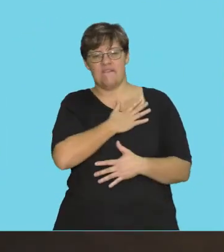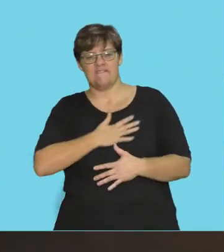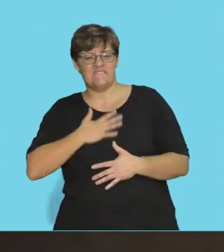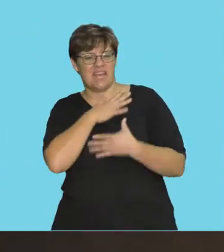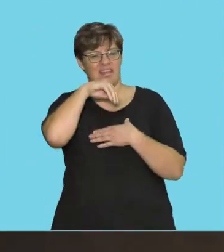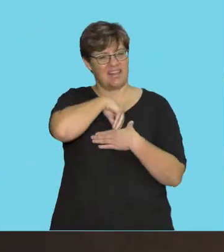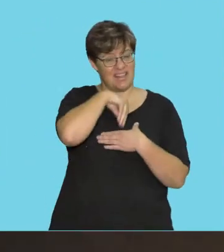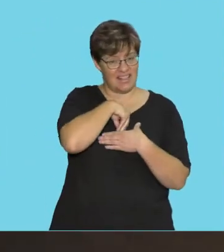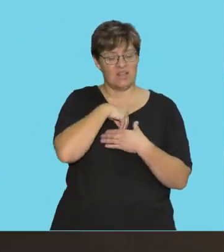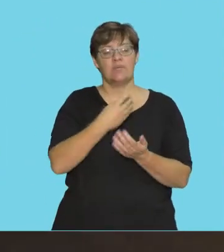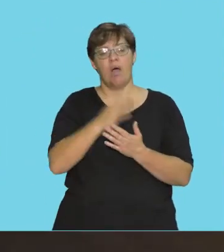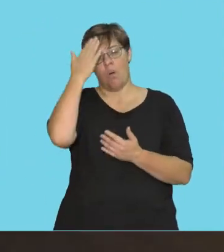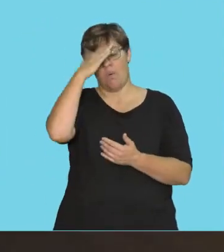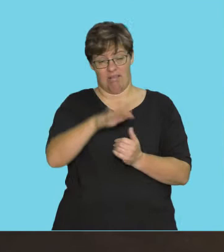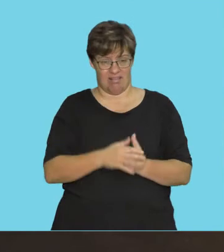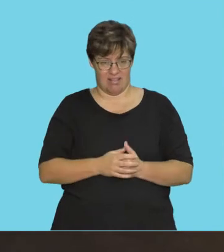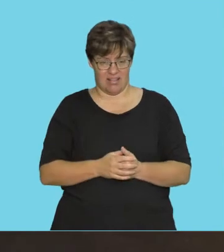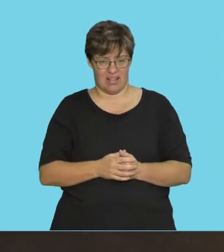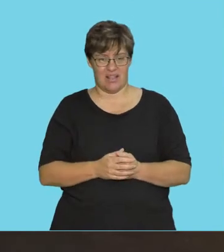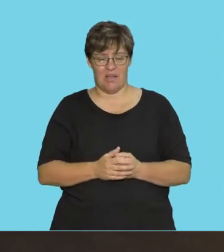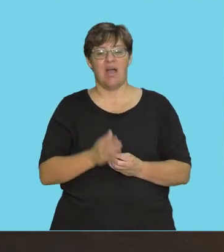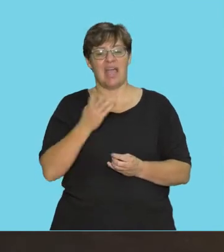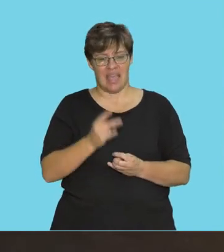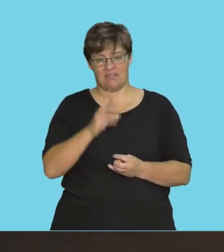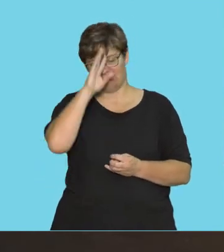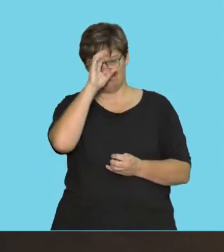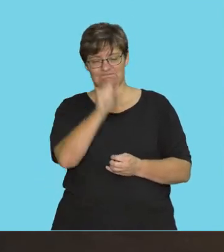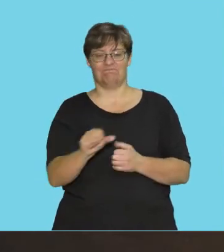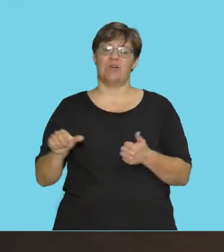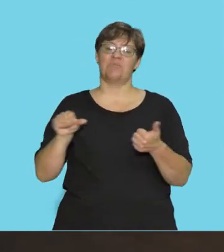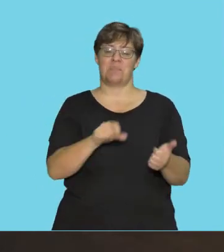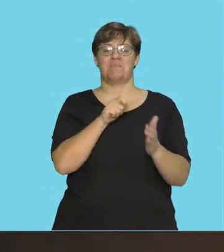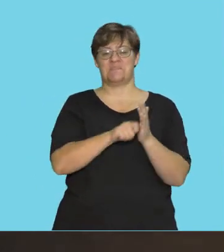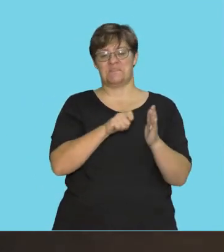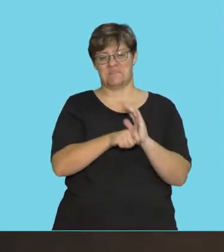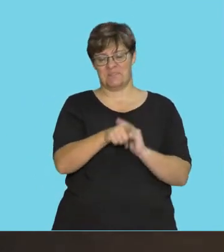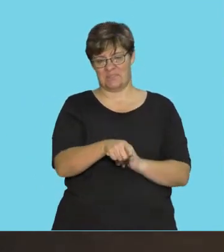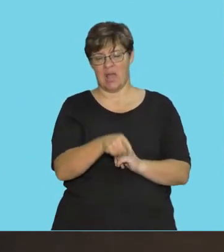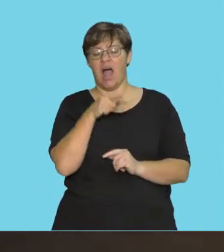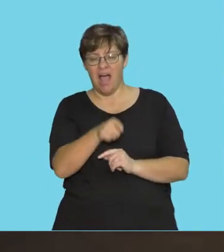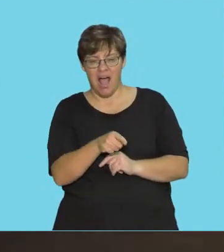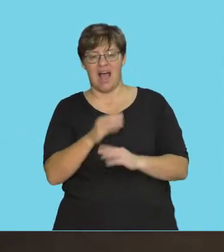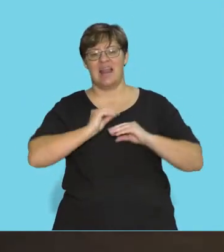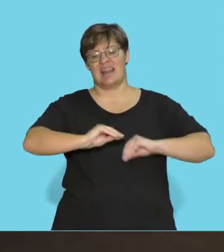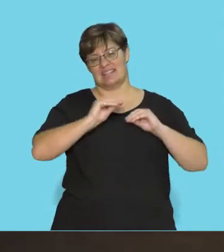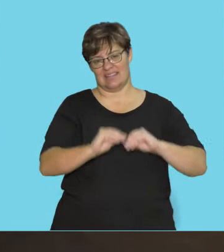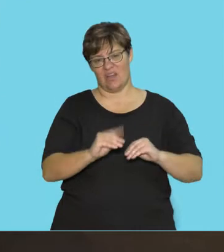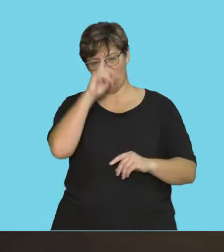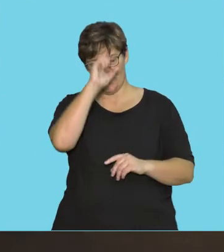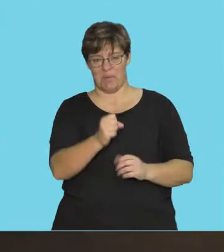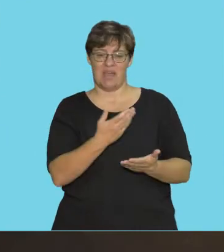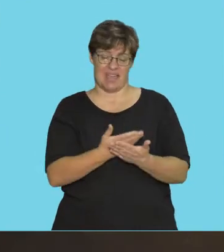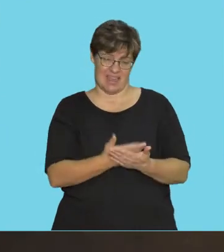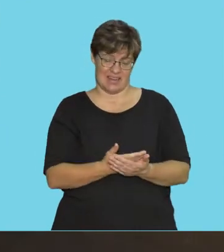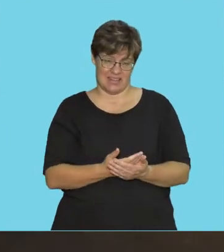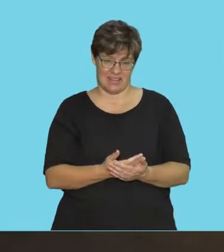we feel inside, so that I know that I can be able to come back to that kind of a lesson or that